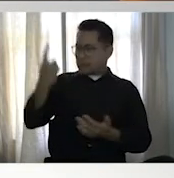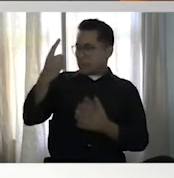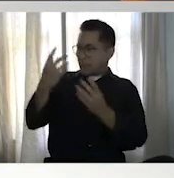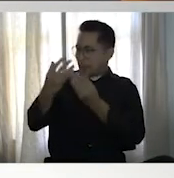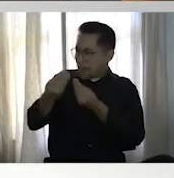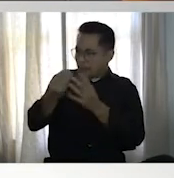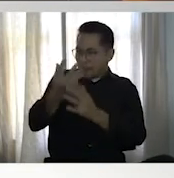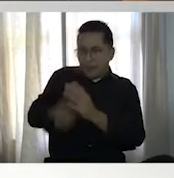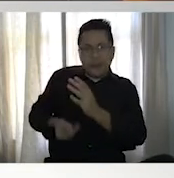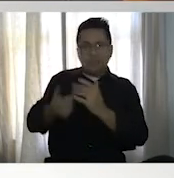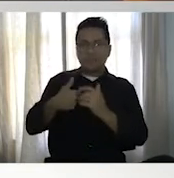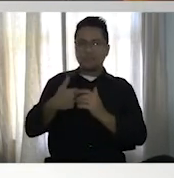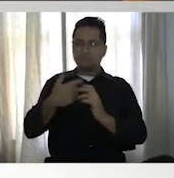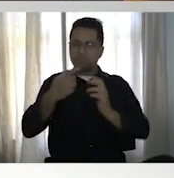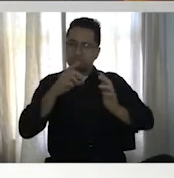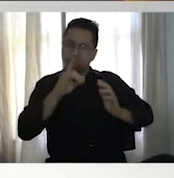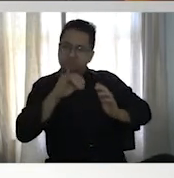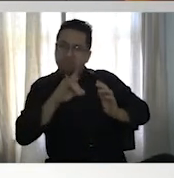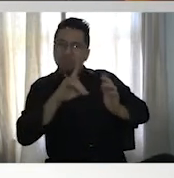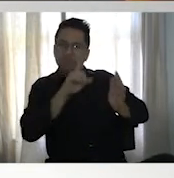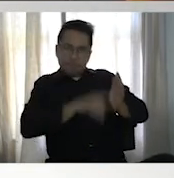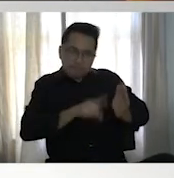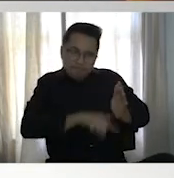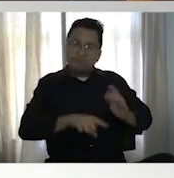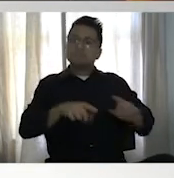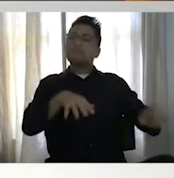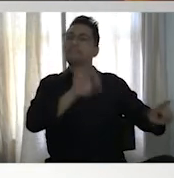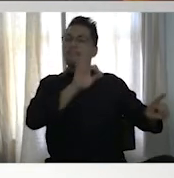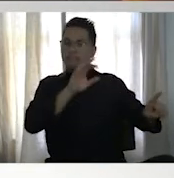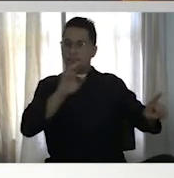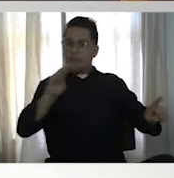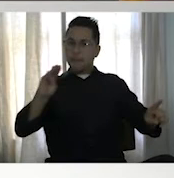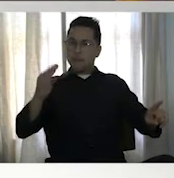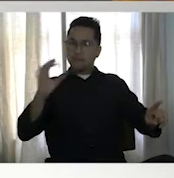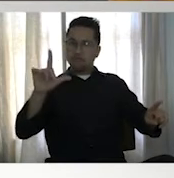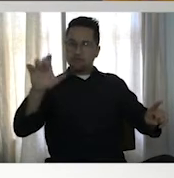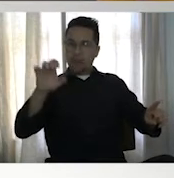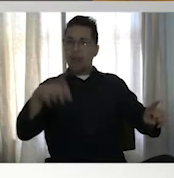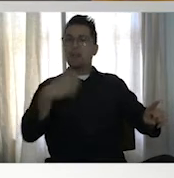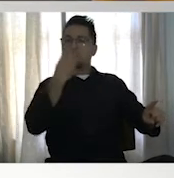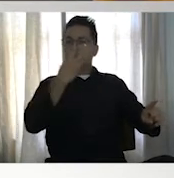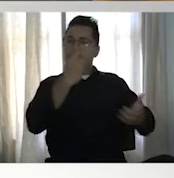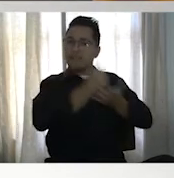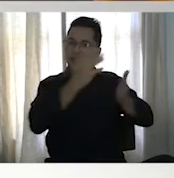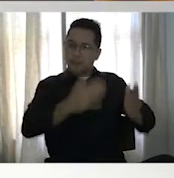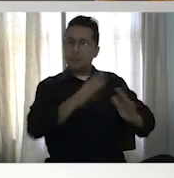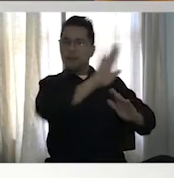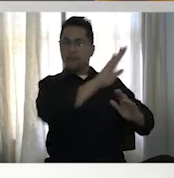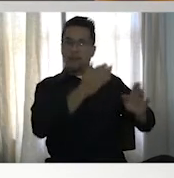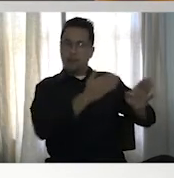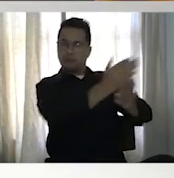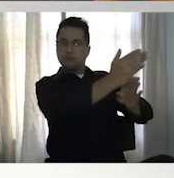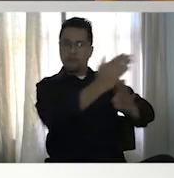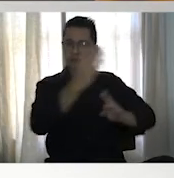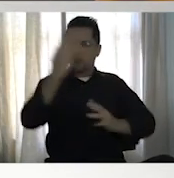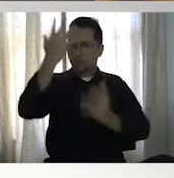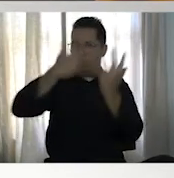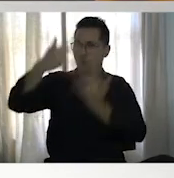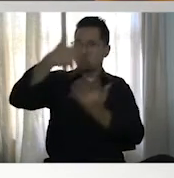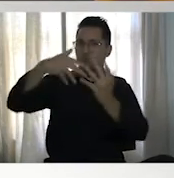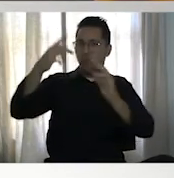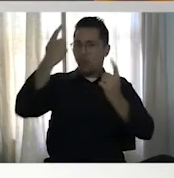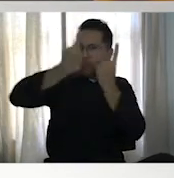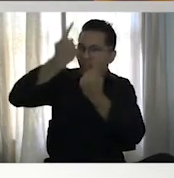some research, looked up Michelle Garcia Winner, a speech therapist in California, doing social thinking, and it rocked my